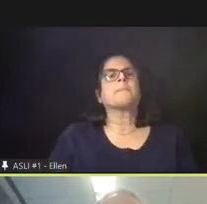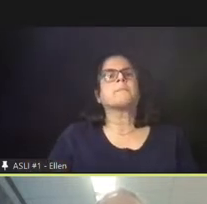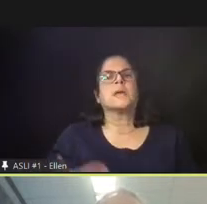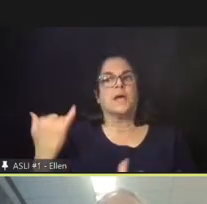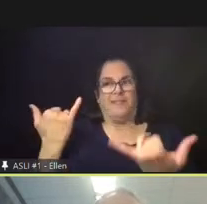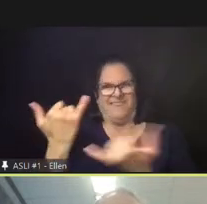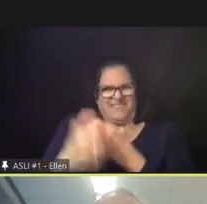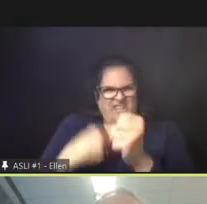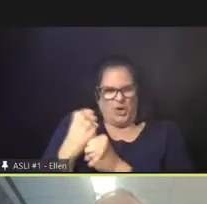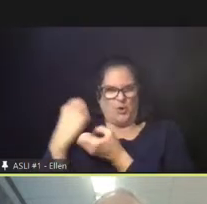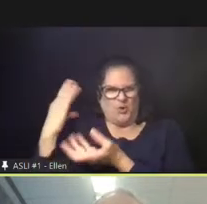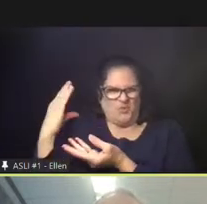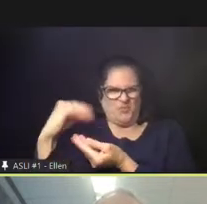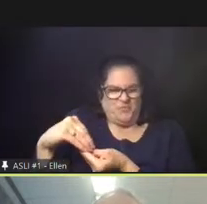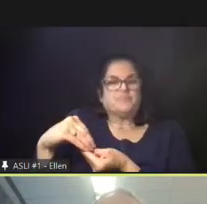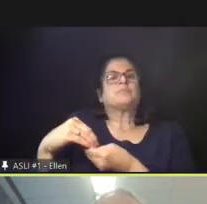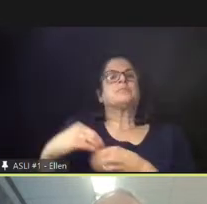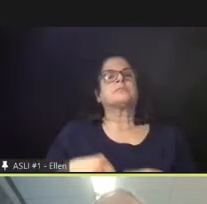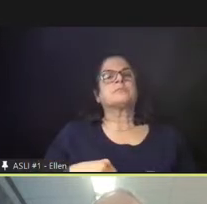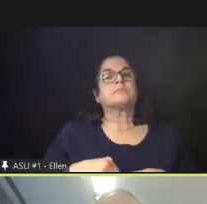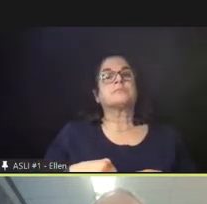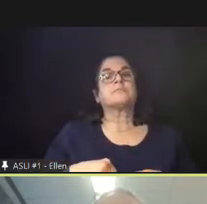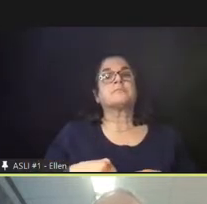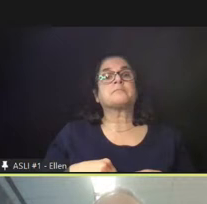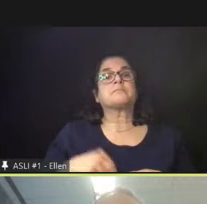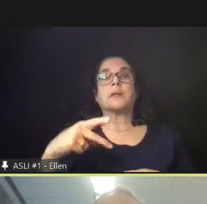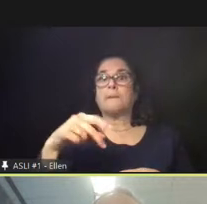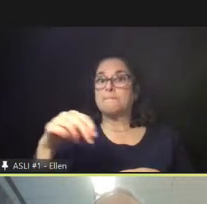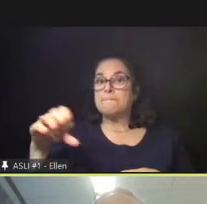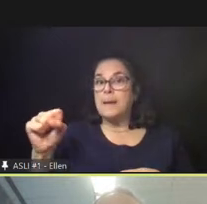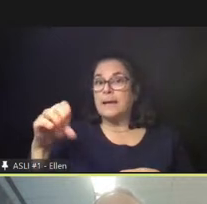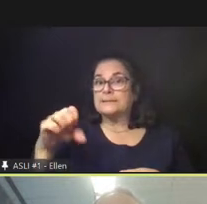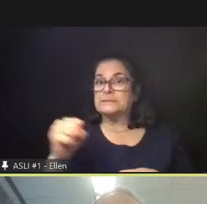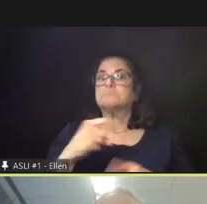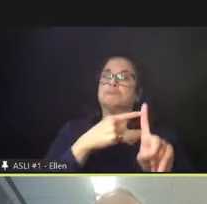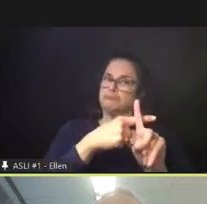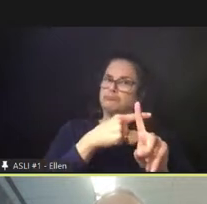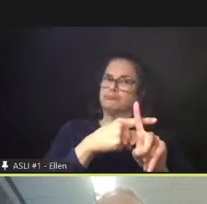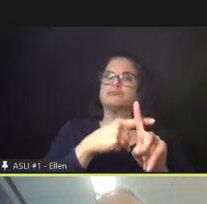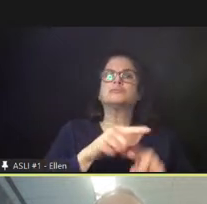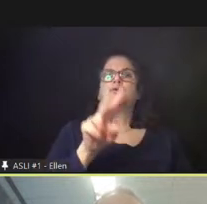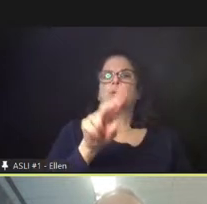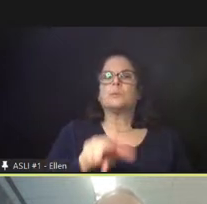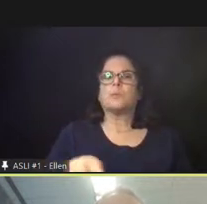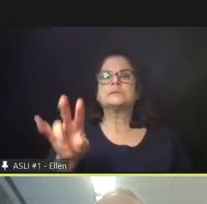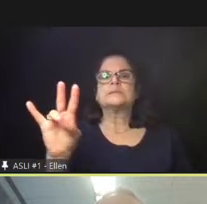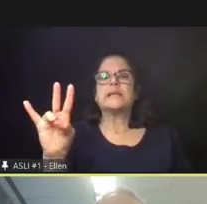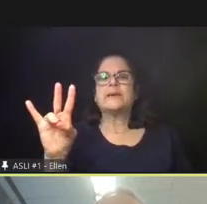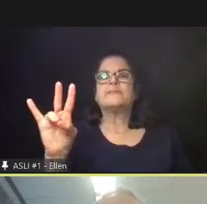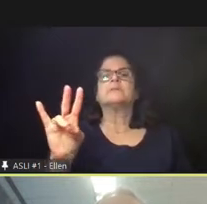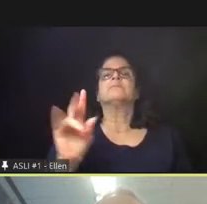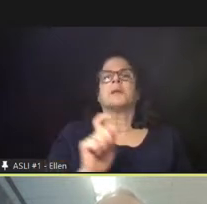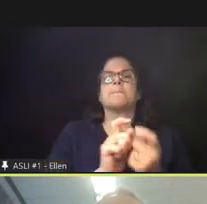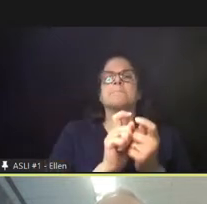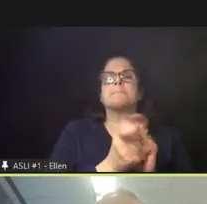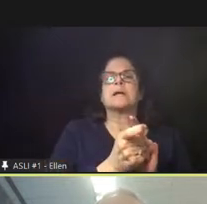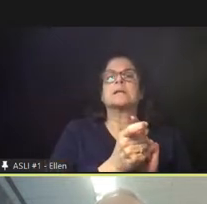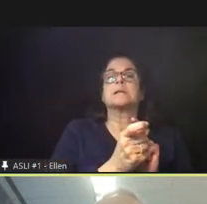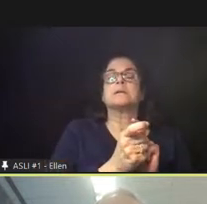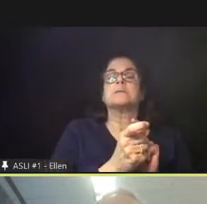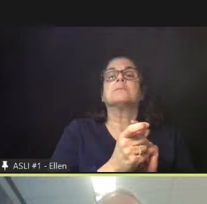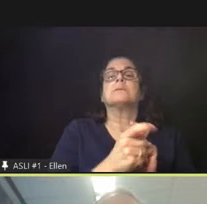again, fare and pass totals continue to be positive by 2.7 versus the amended budget, and 2.1 versus the original